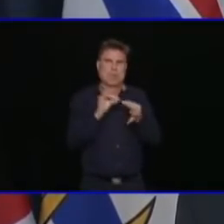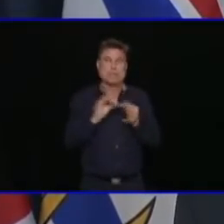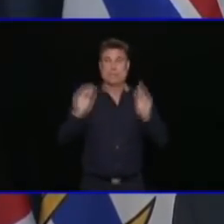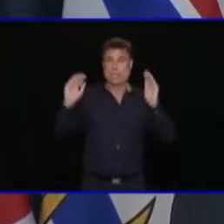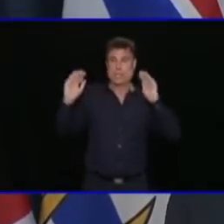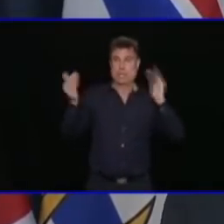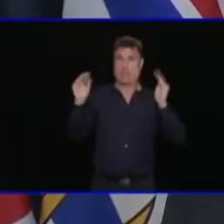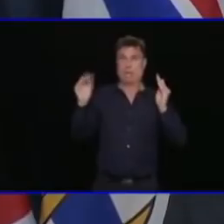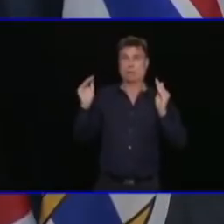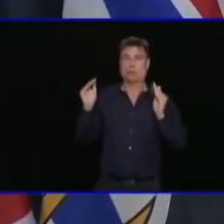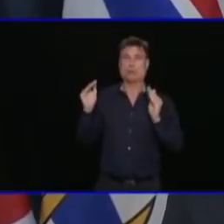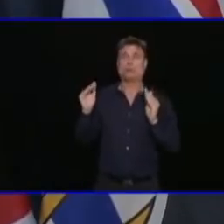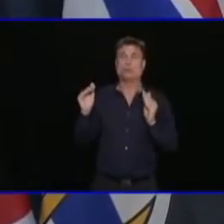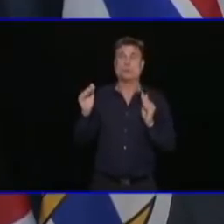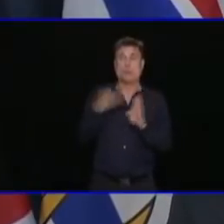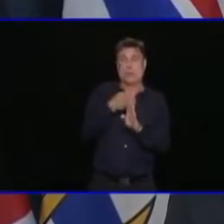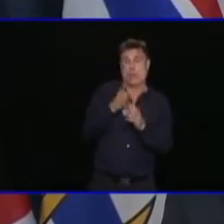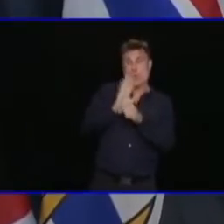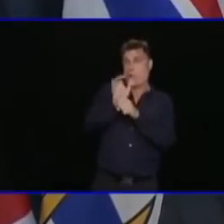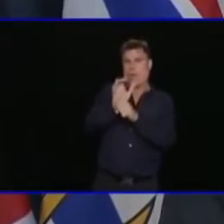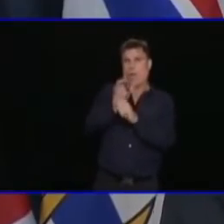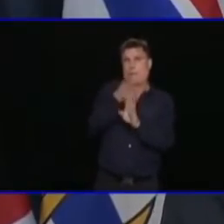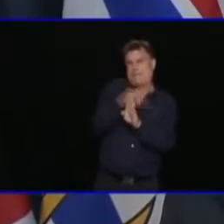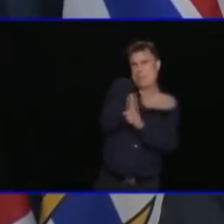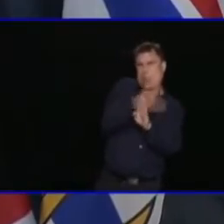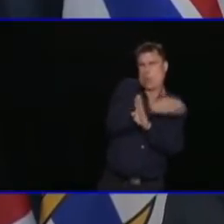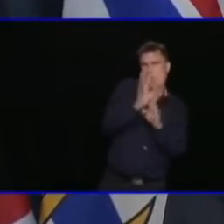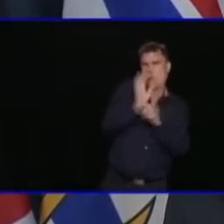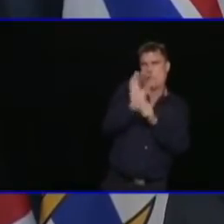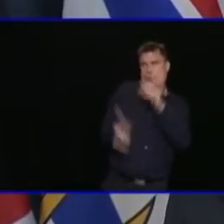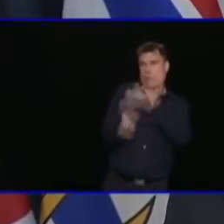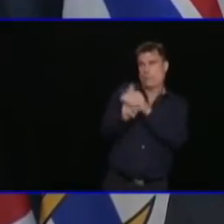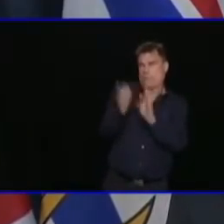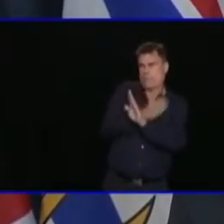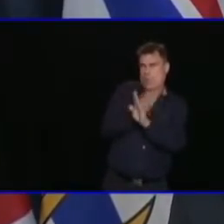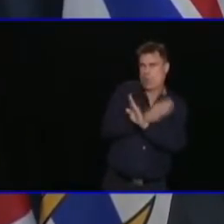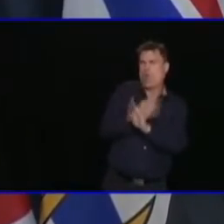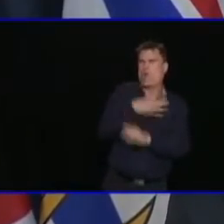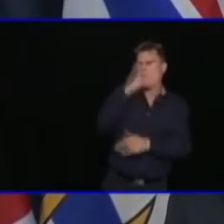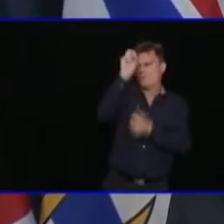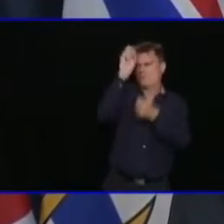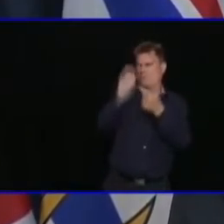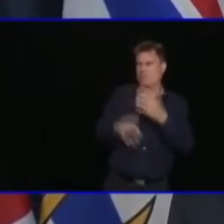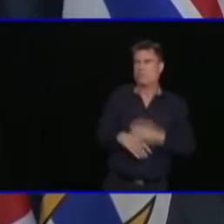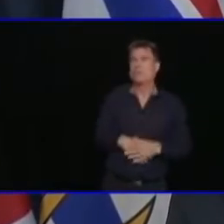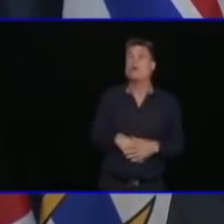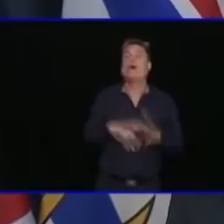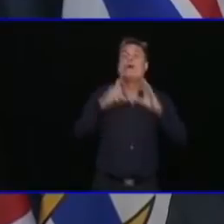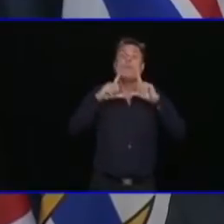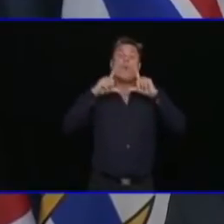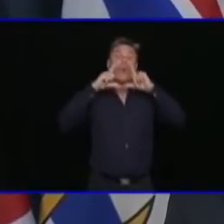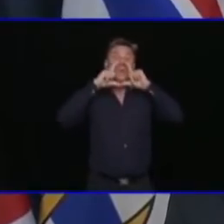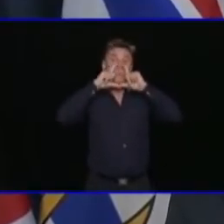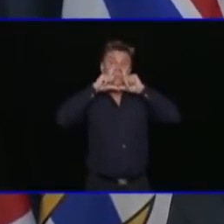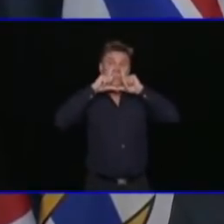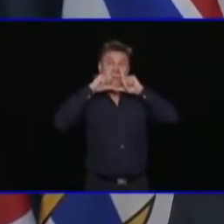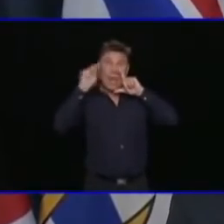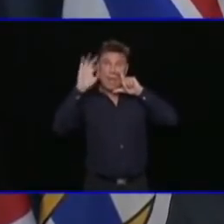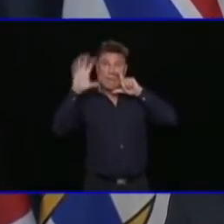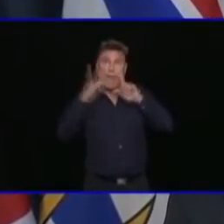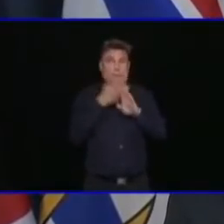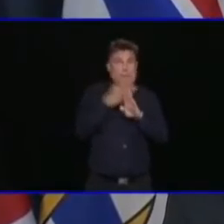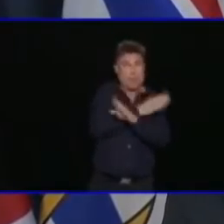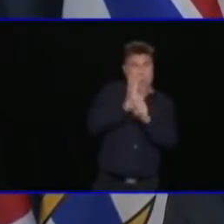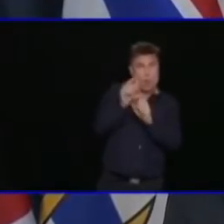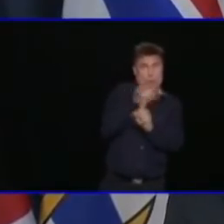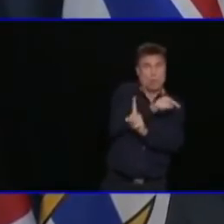the recent period. For N95 respirators or equivalents, the pre-COVID pricing, the average unit price was 62 cents.